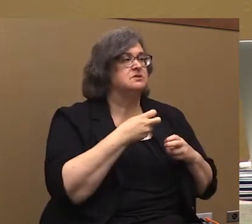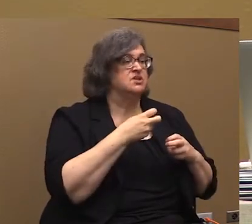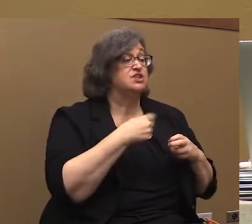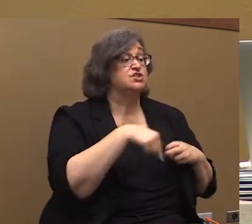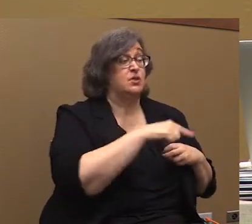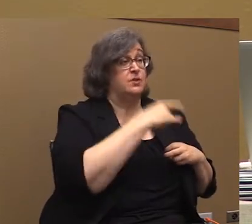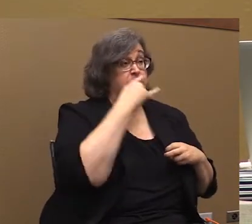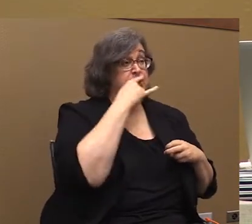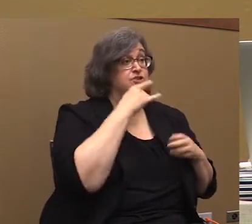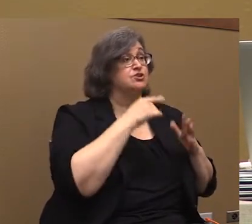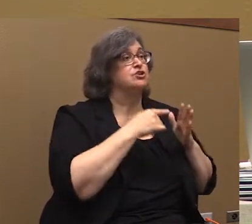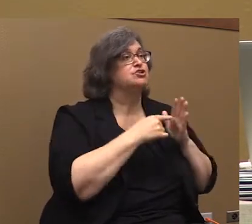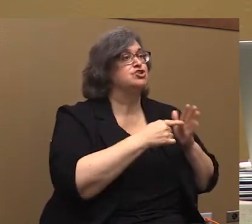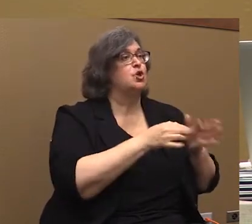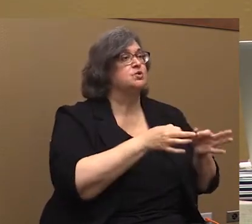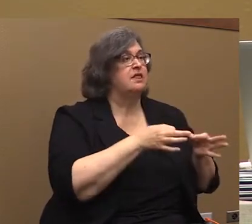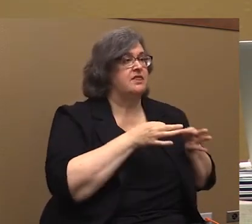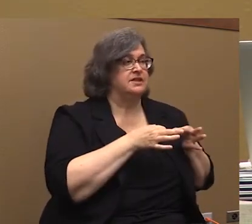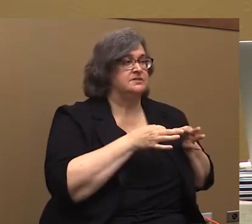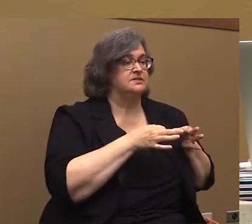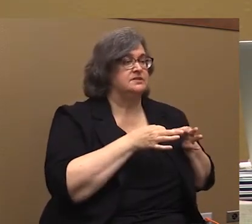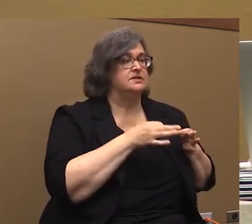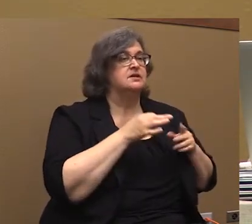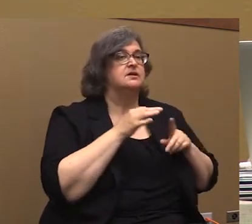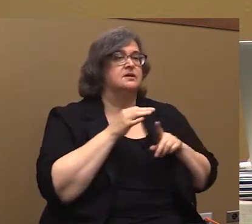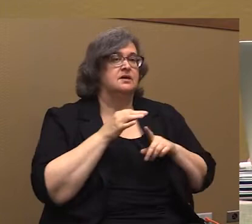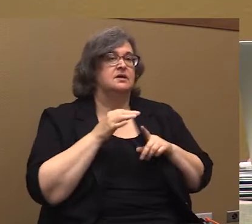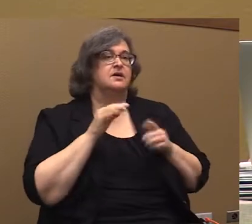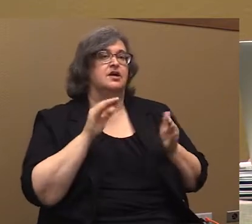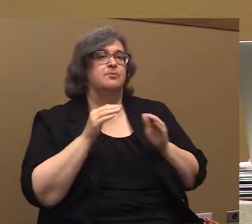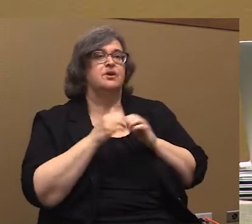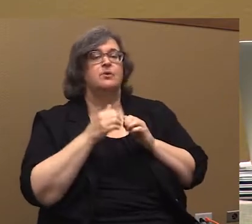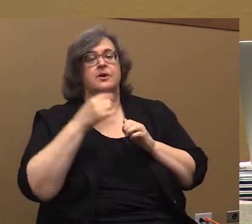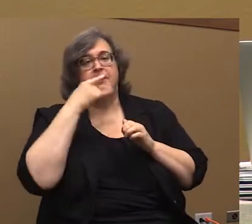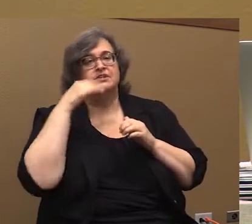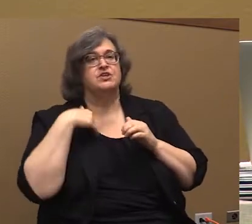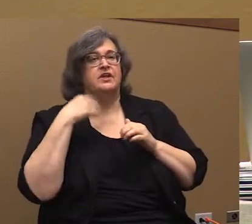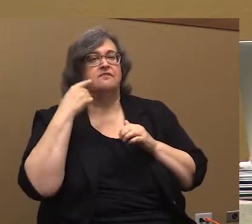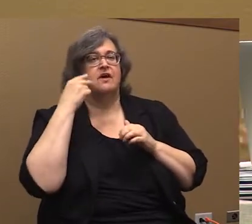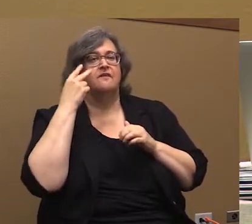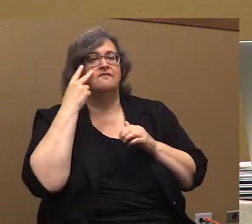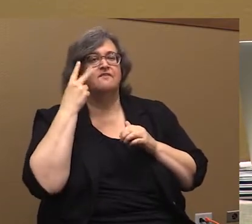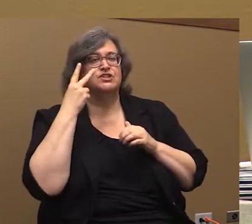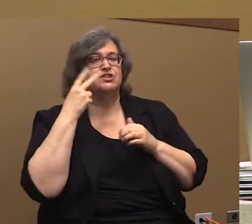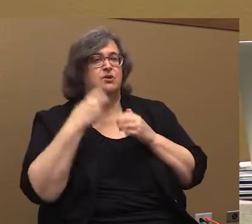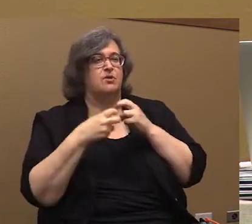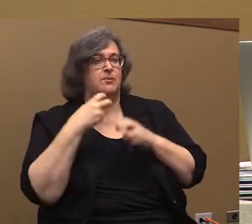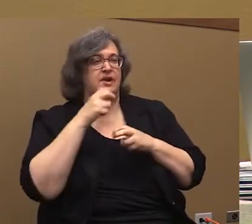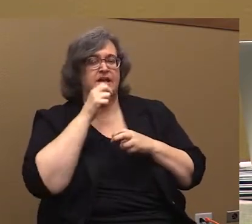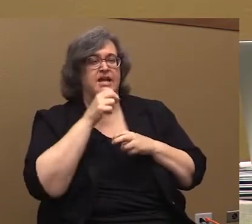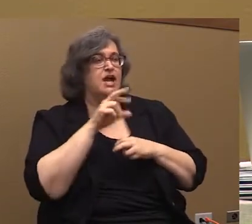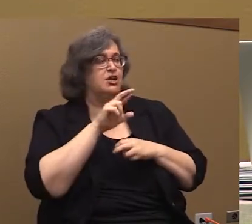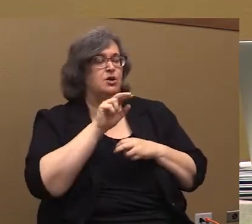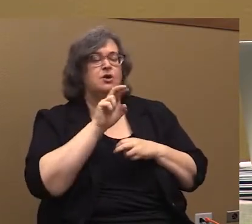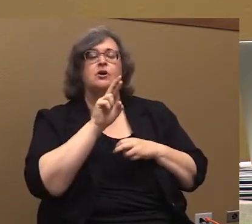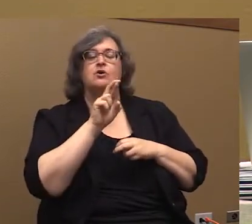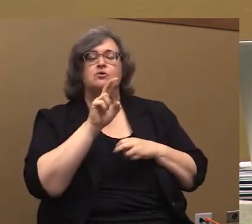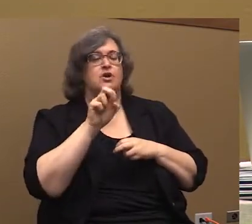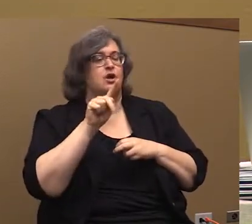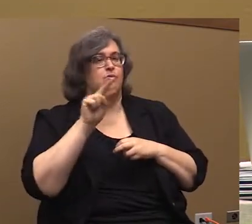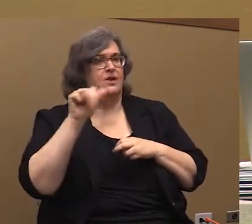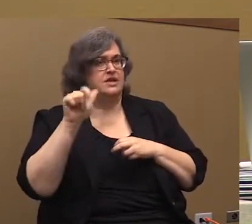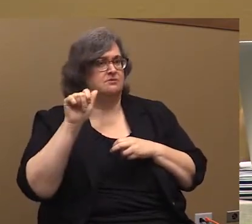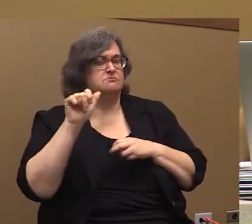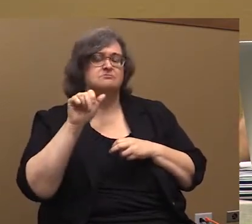vision problems, they showed delays rather than kids that had vision problems